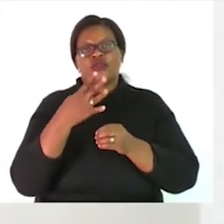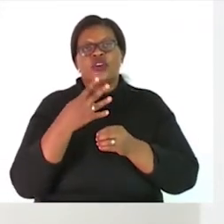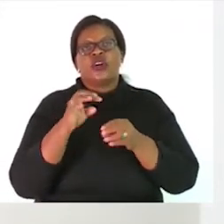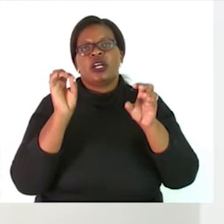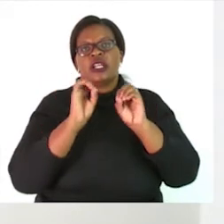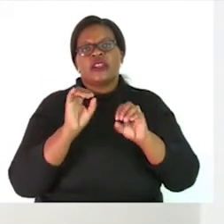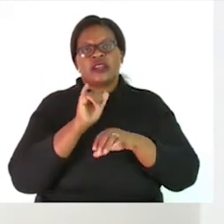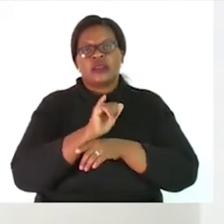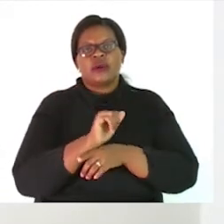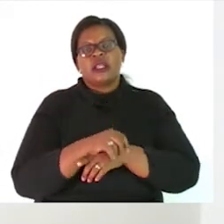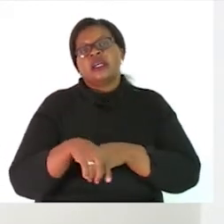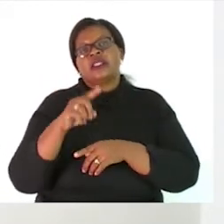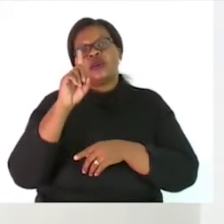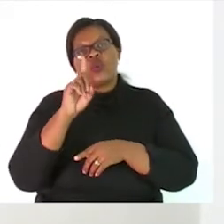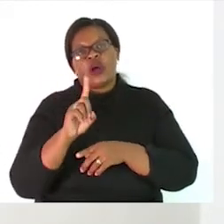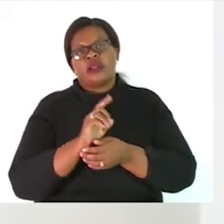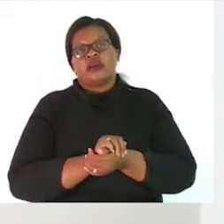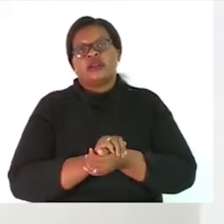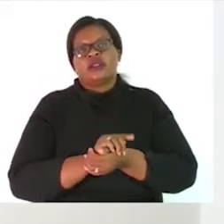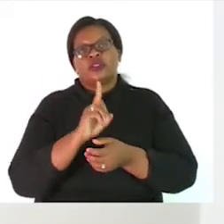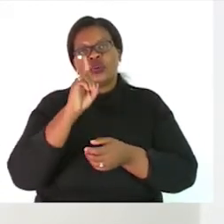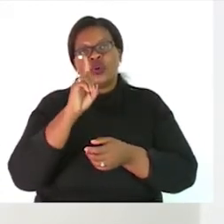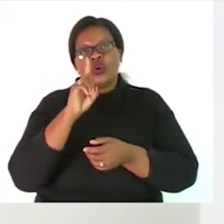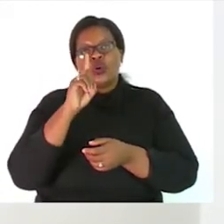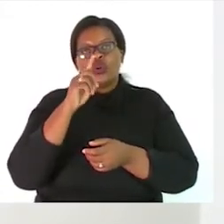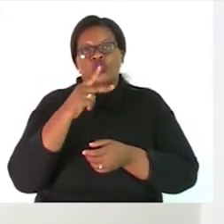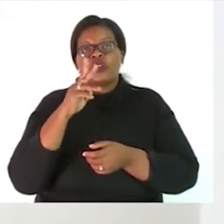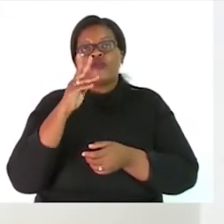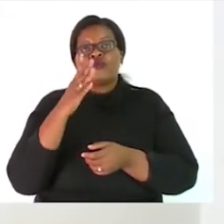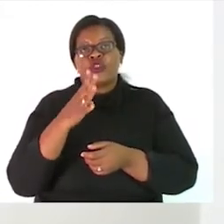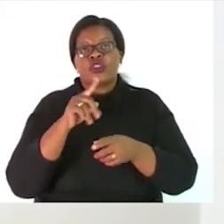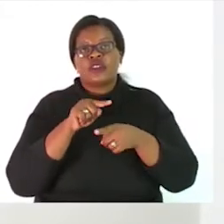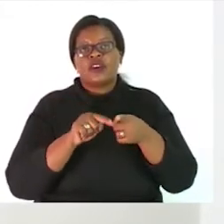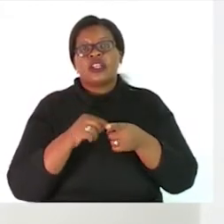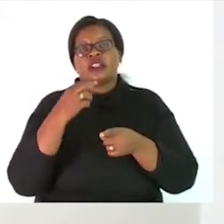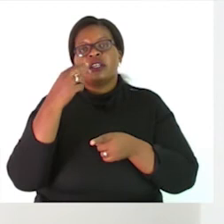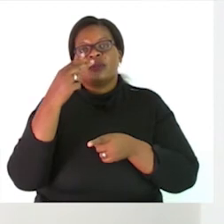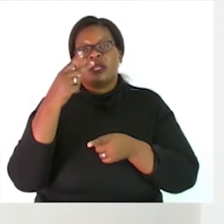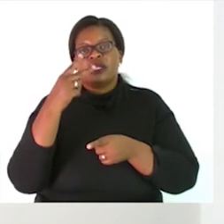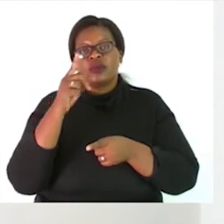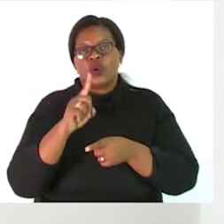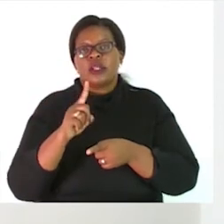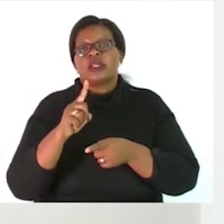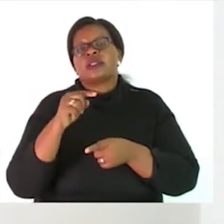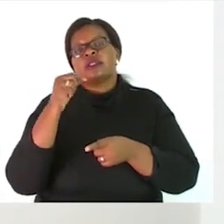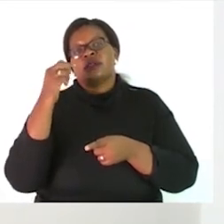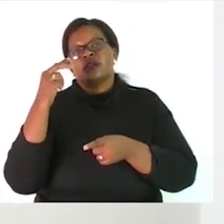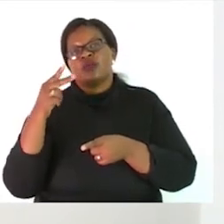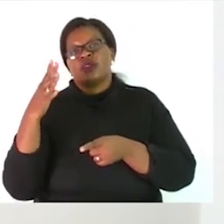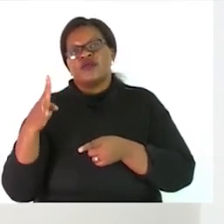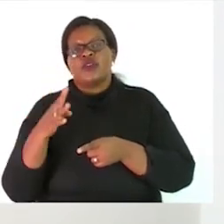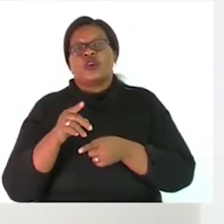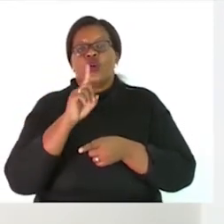1. And 1 divided into 24? 24, 24 times. Meaning 1 as well